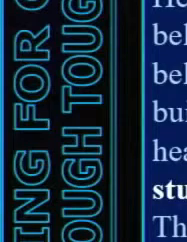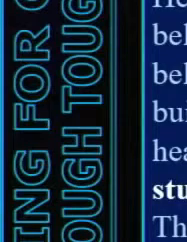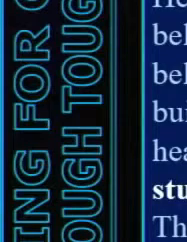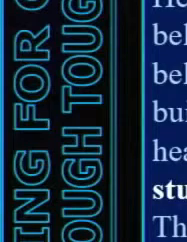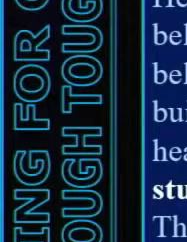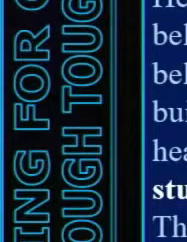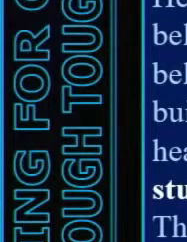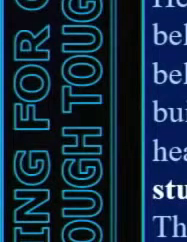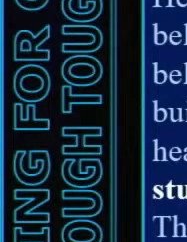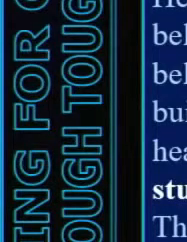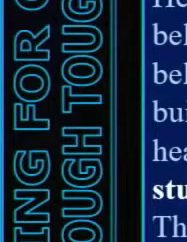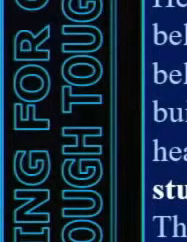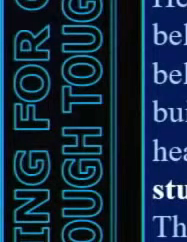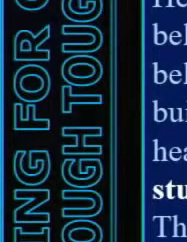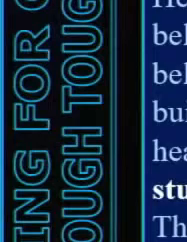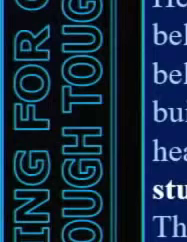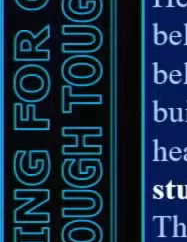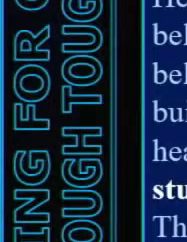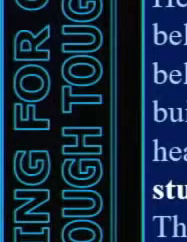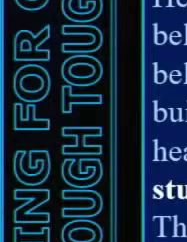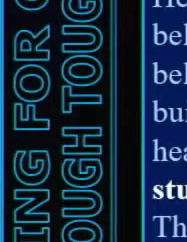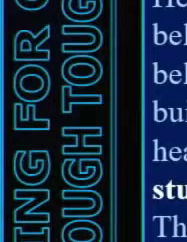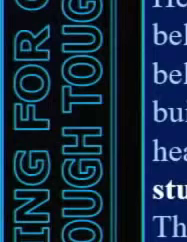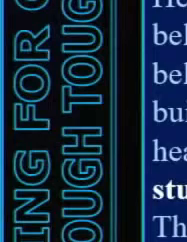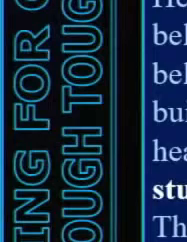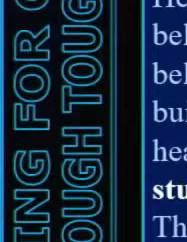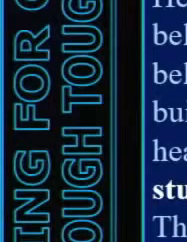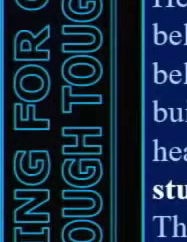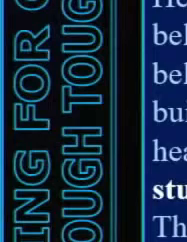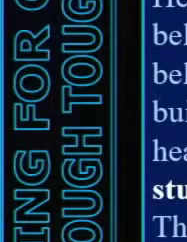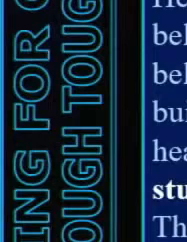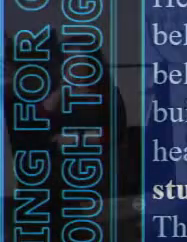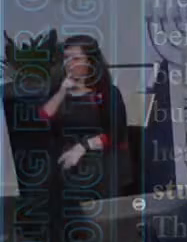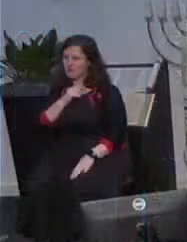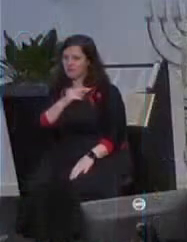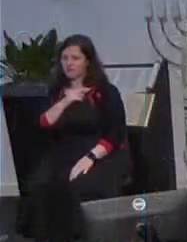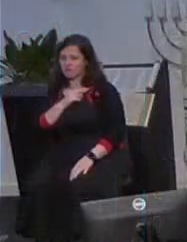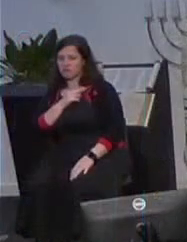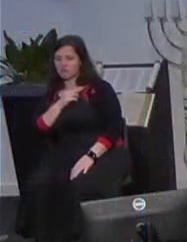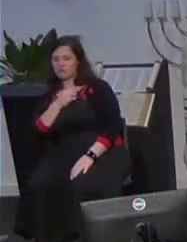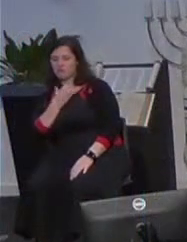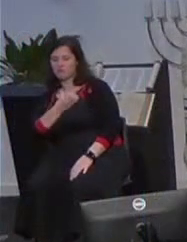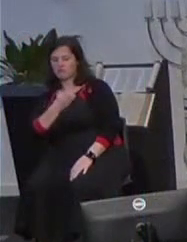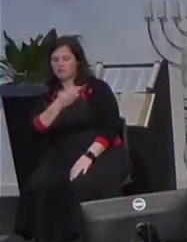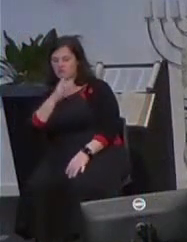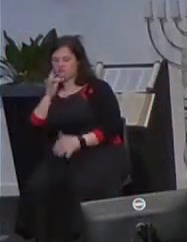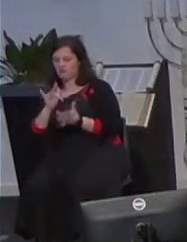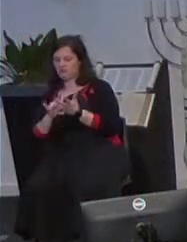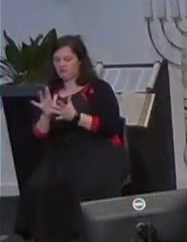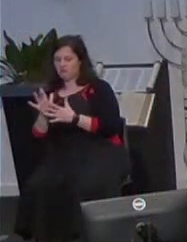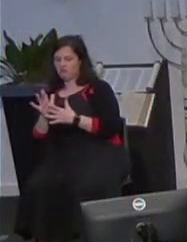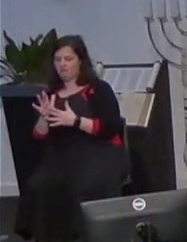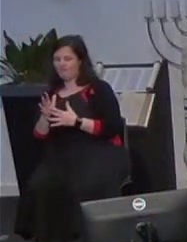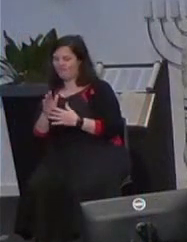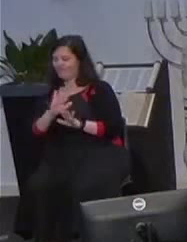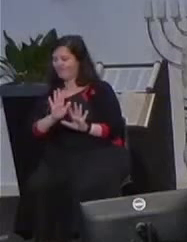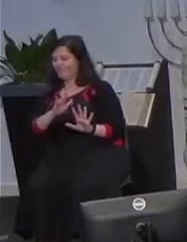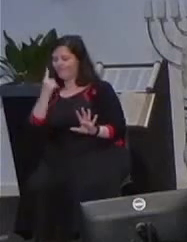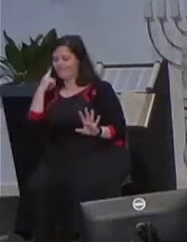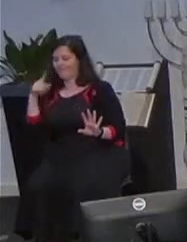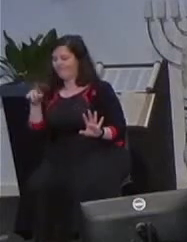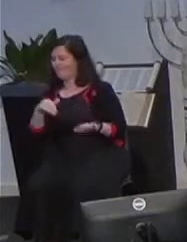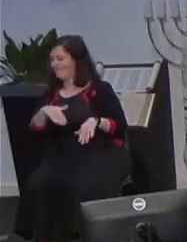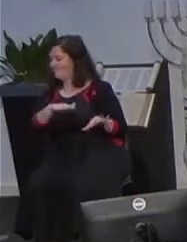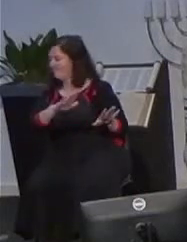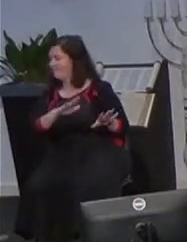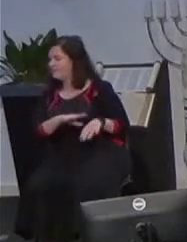Not doing that. And so in Corinthians we read that Jews look for signs, Greeks search for wisdom,